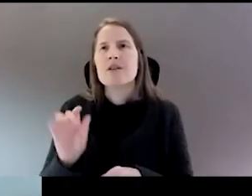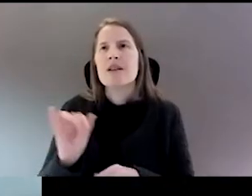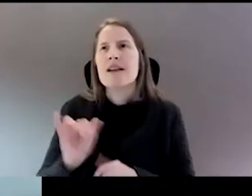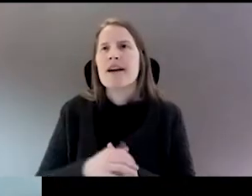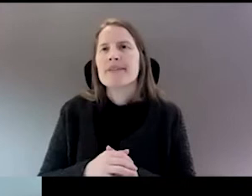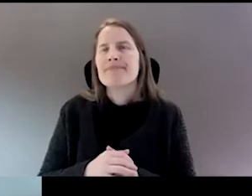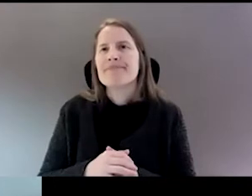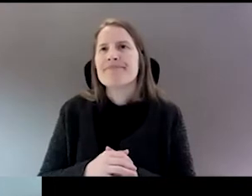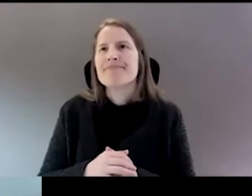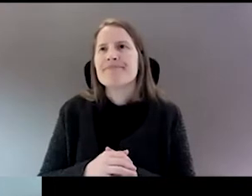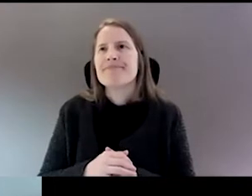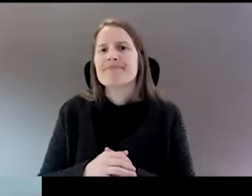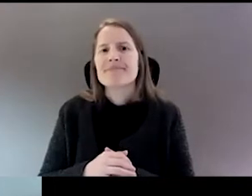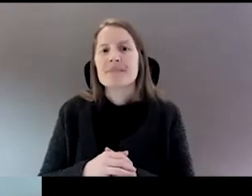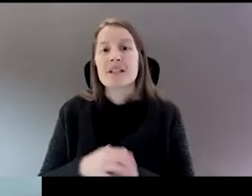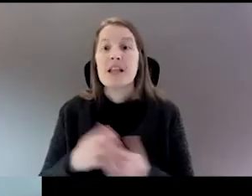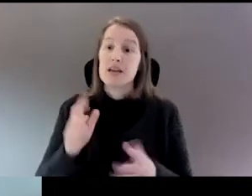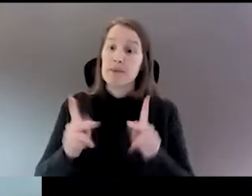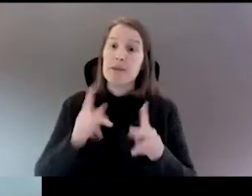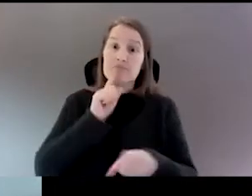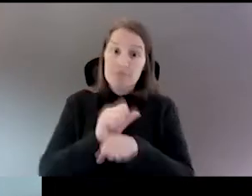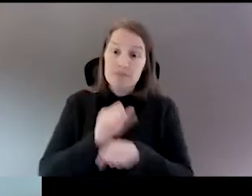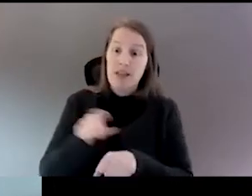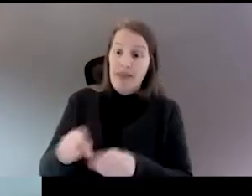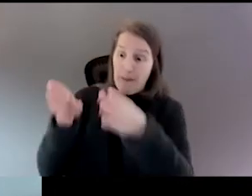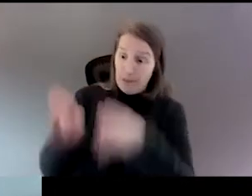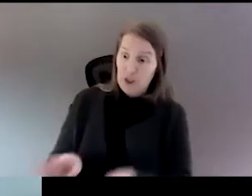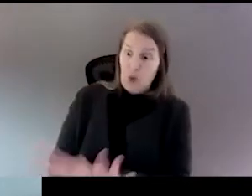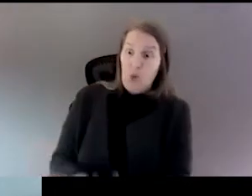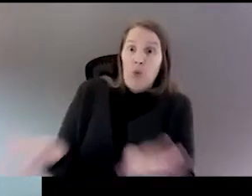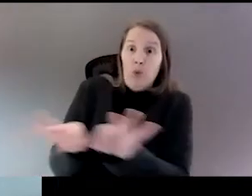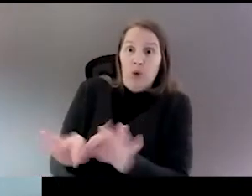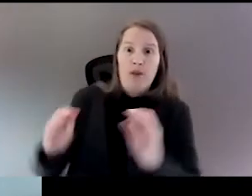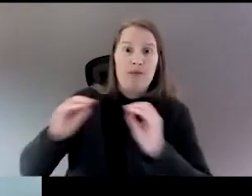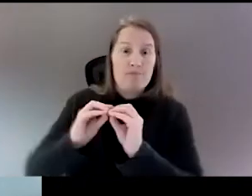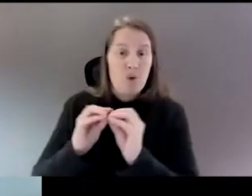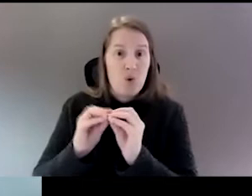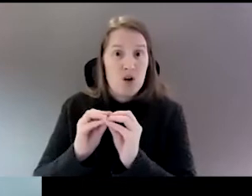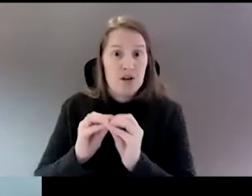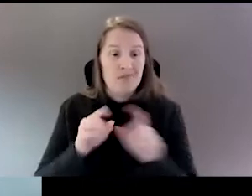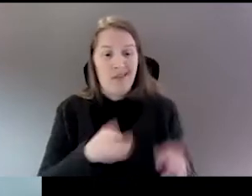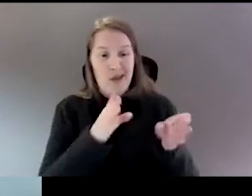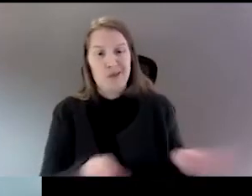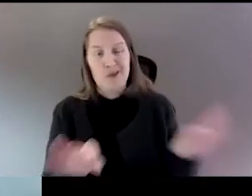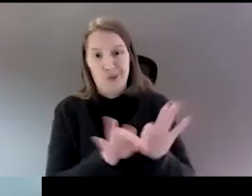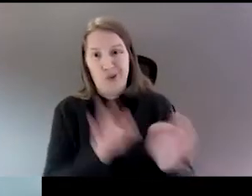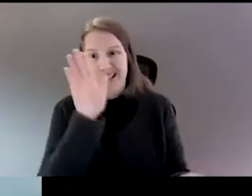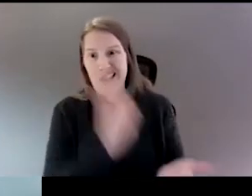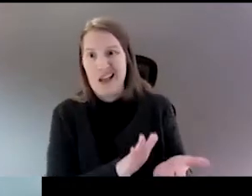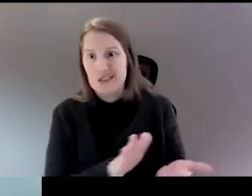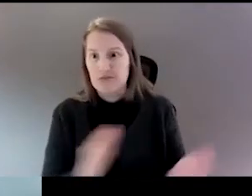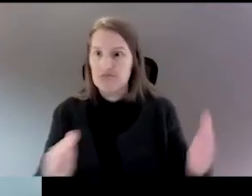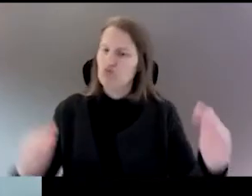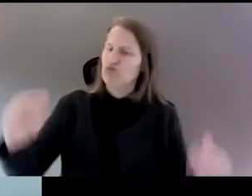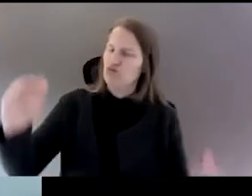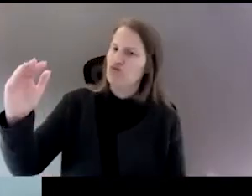worth more. Sometimes literally, we still refer to it, this person is worth more than somebody else. It's